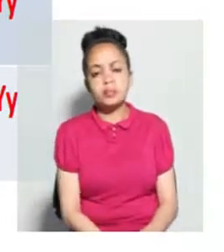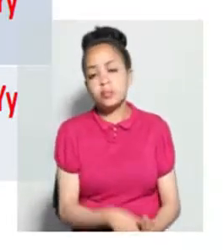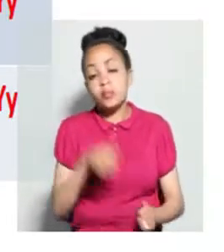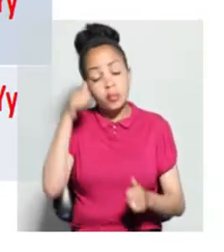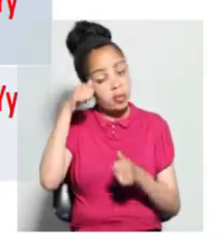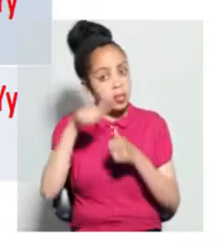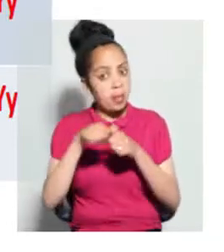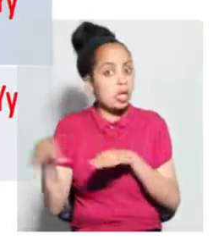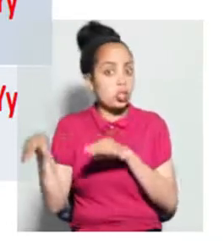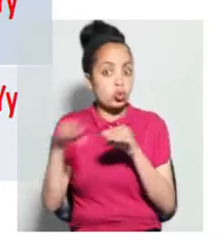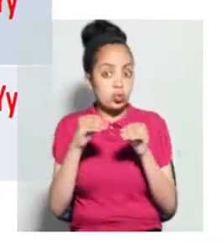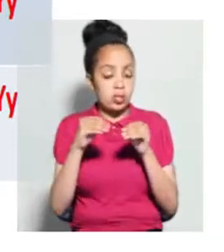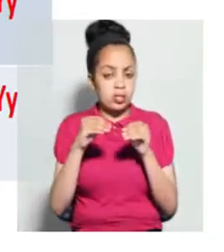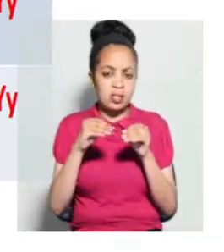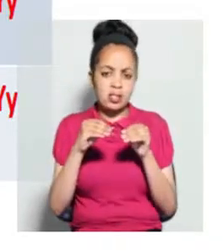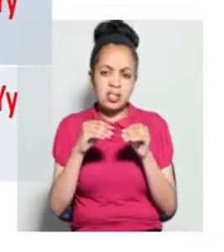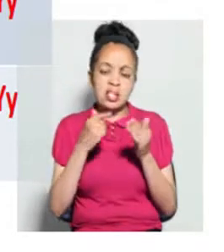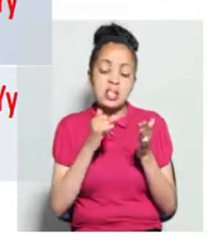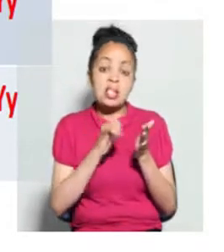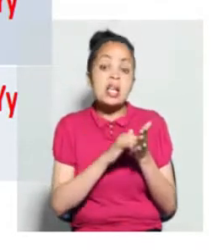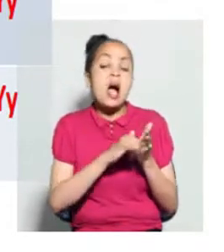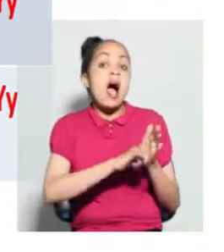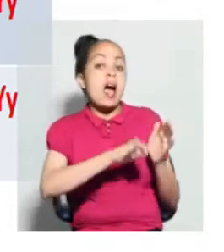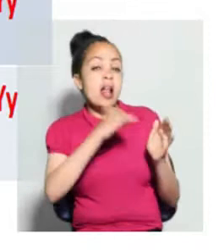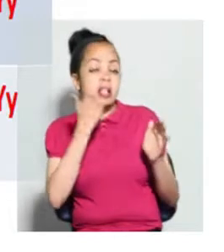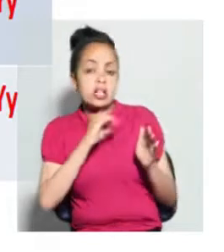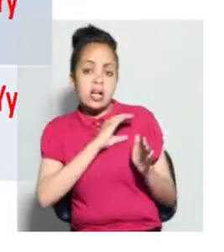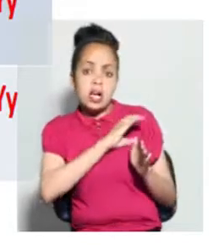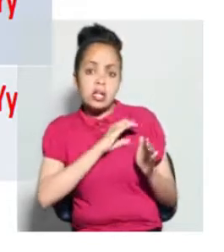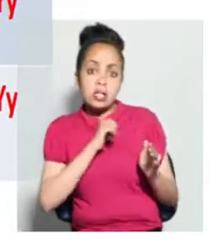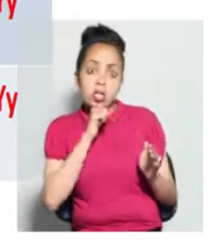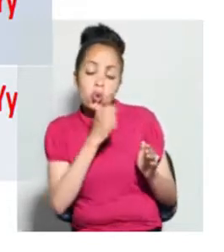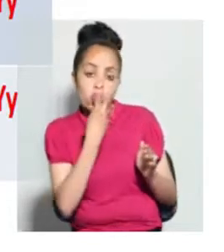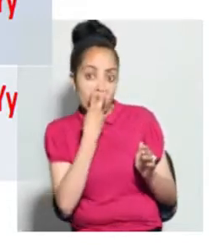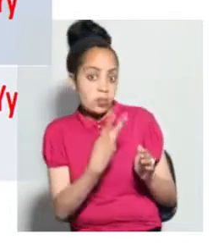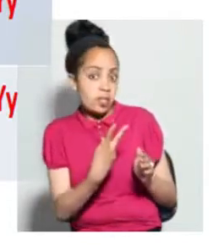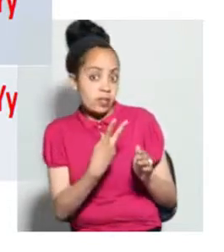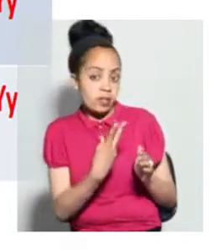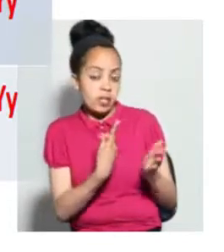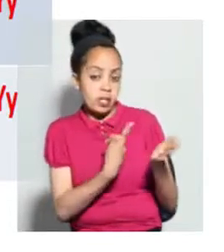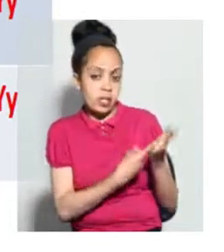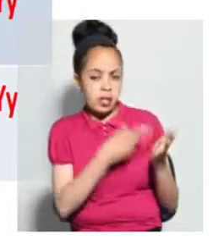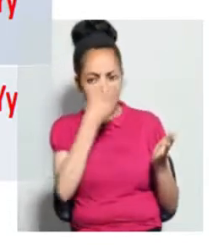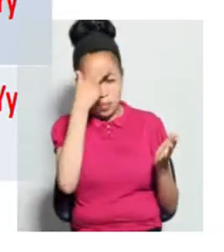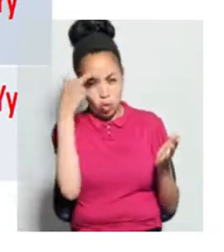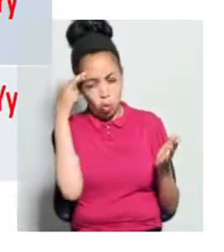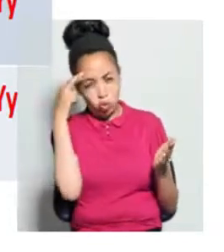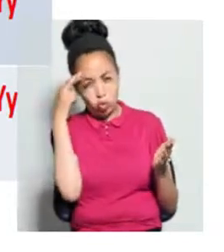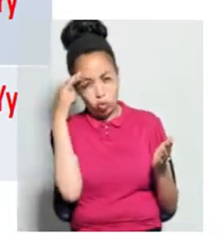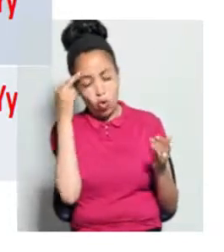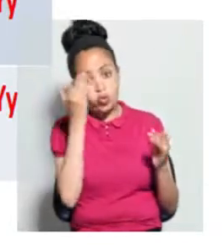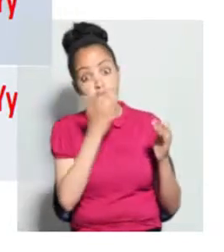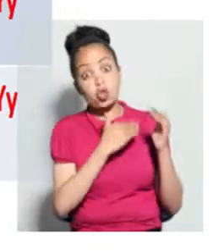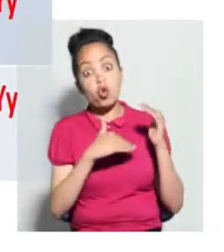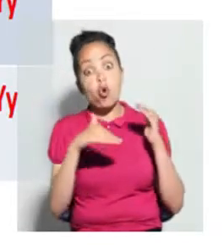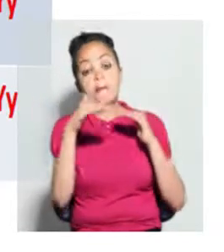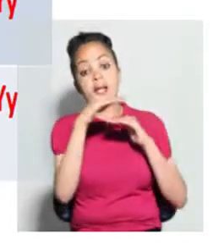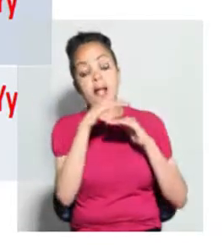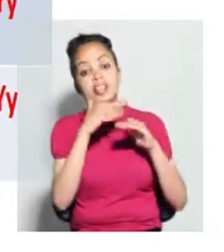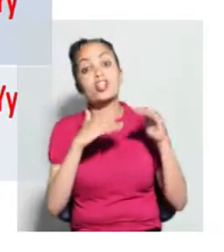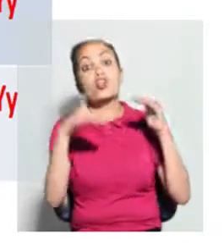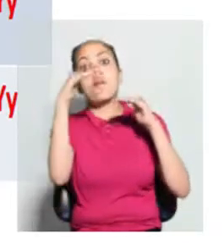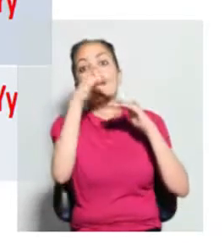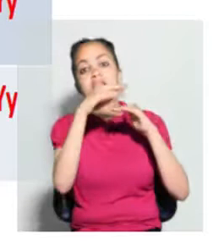Remind student, there is another character that is not observed here. Because of the dominant